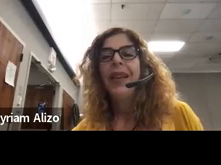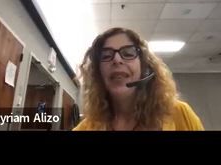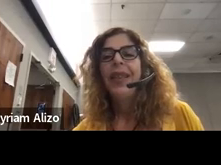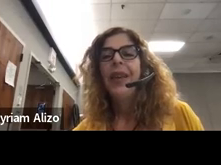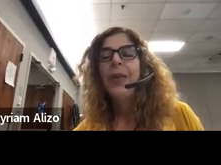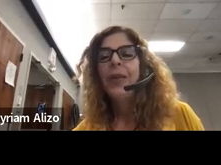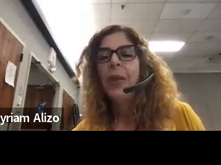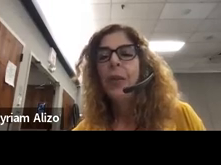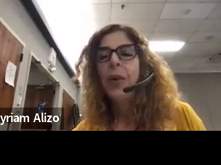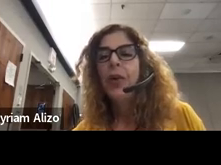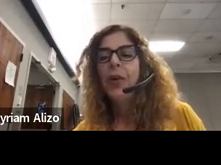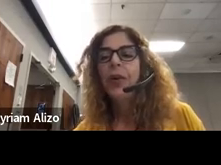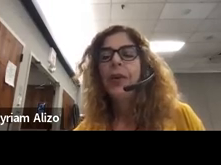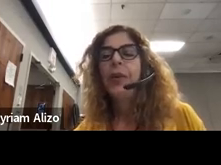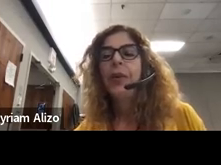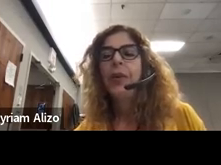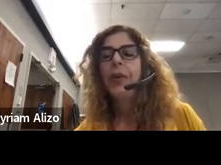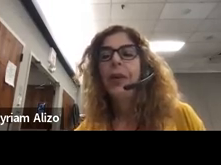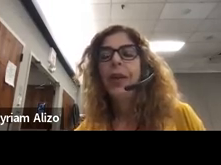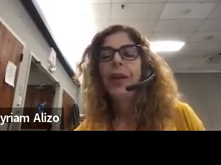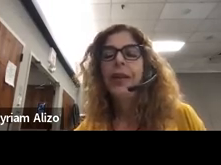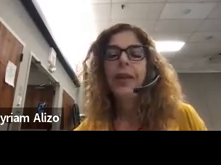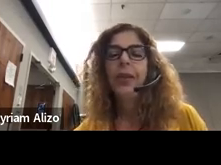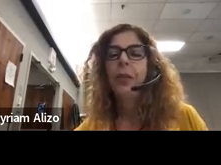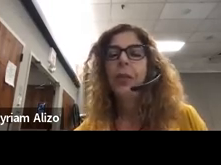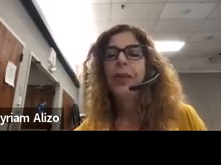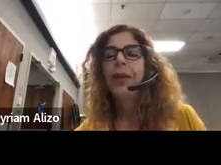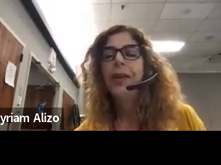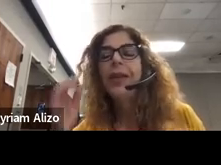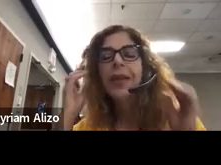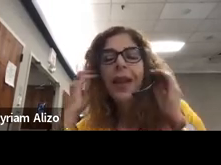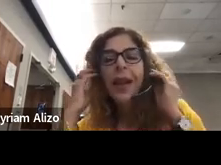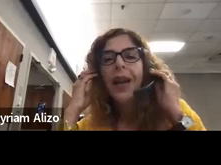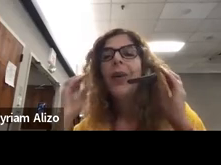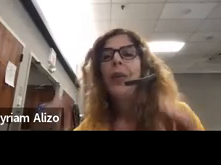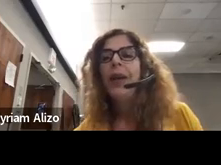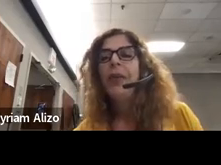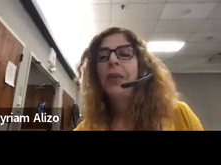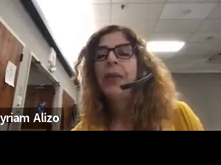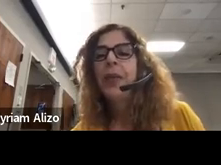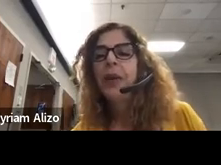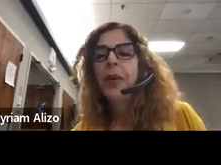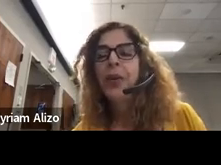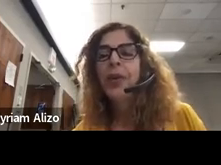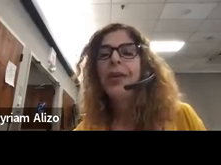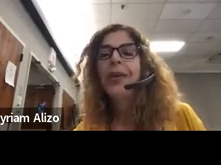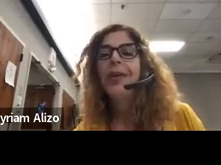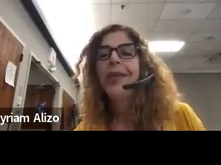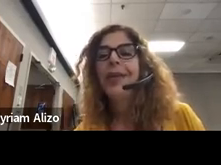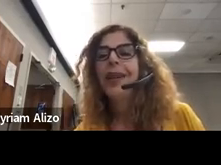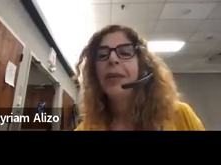Well, thank you so much to our audience and to the presenters. We have arrived to the